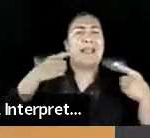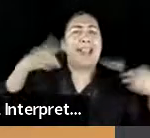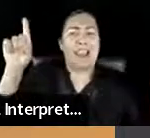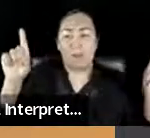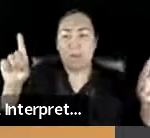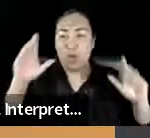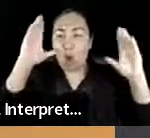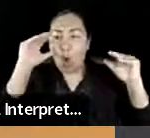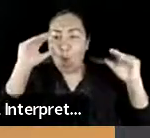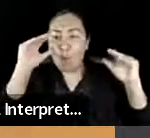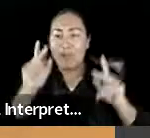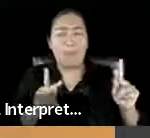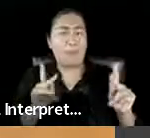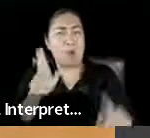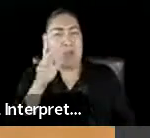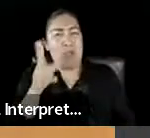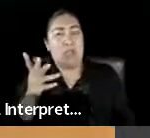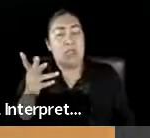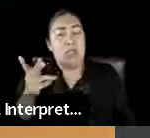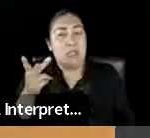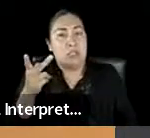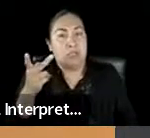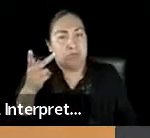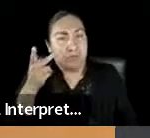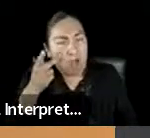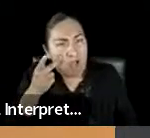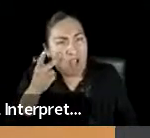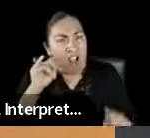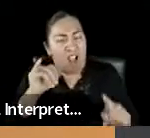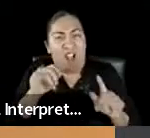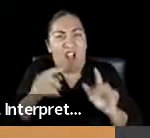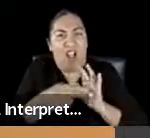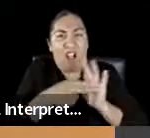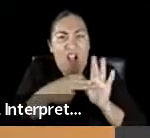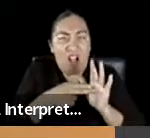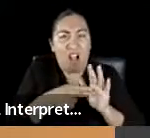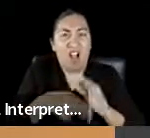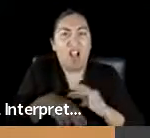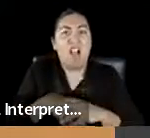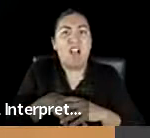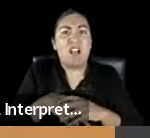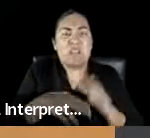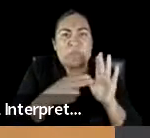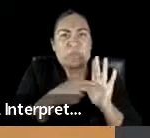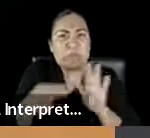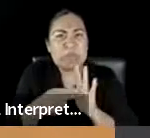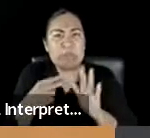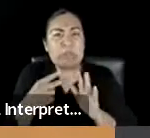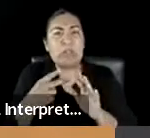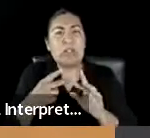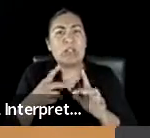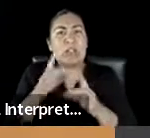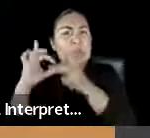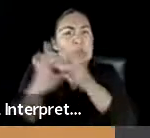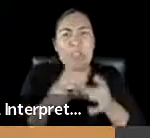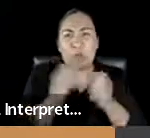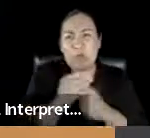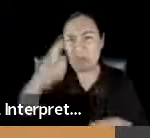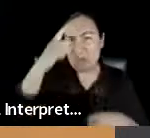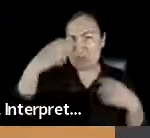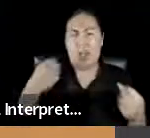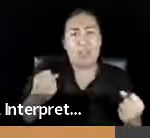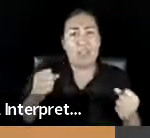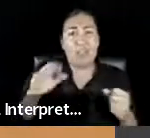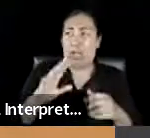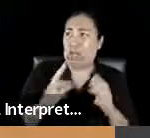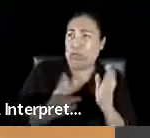that people would see that the stigmas and stereotypes that surround mental health are not true. They're not